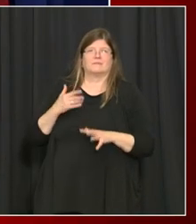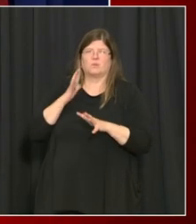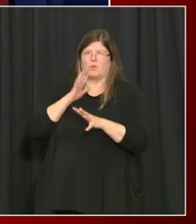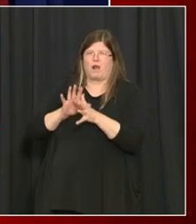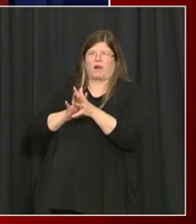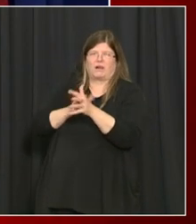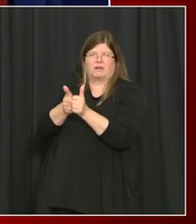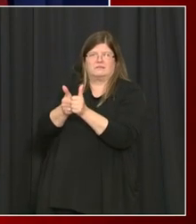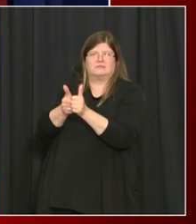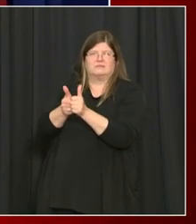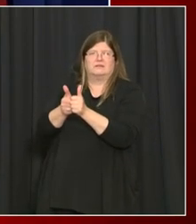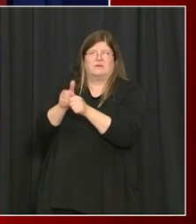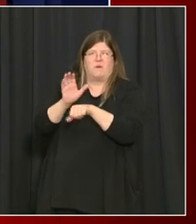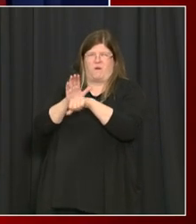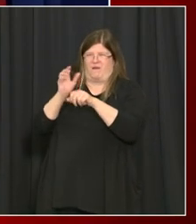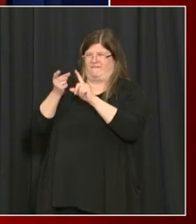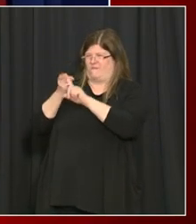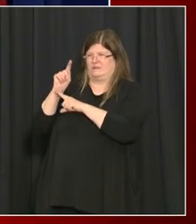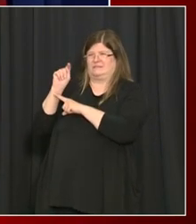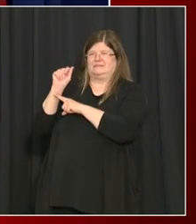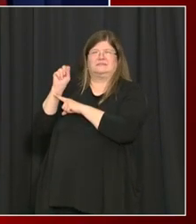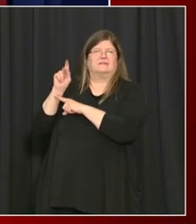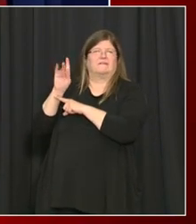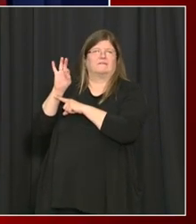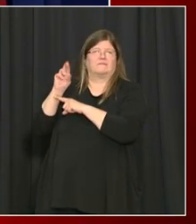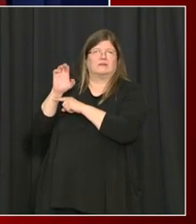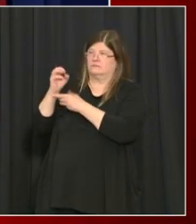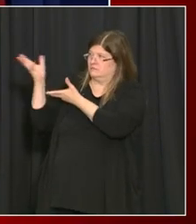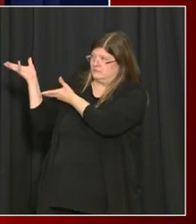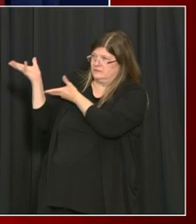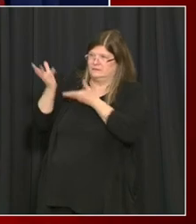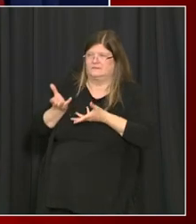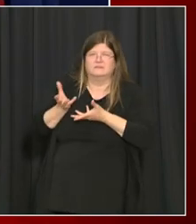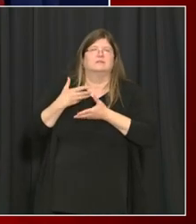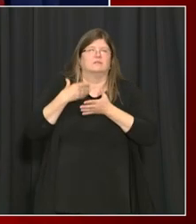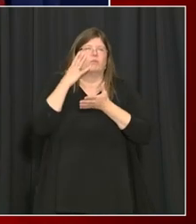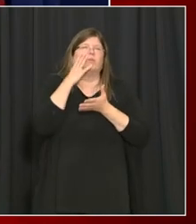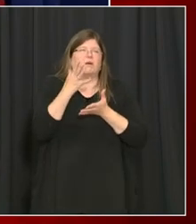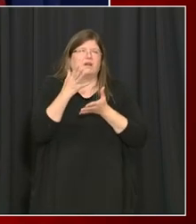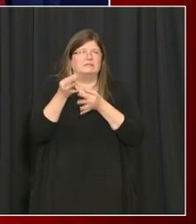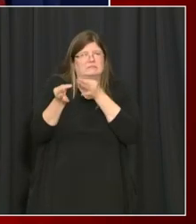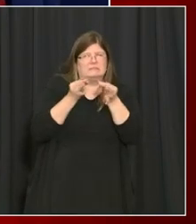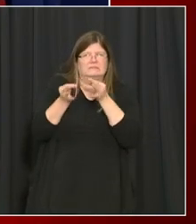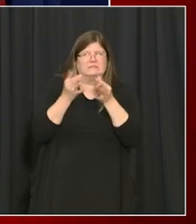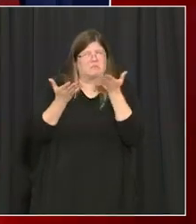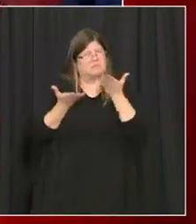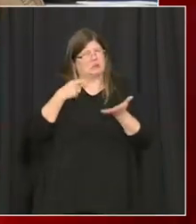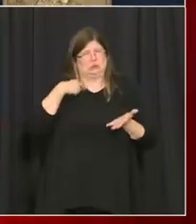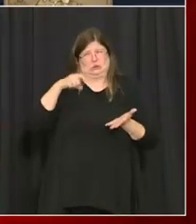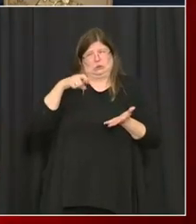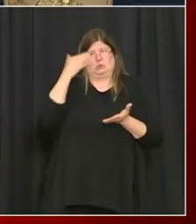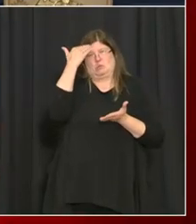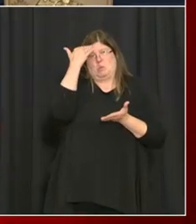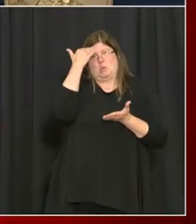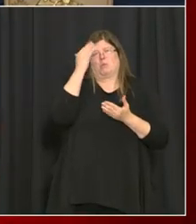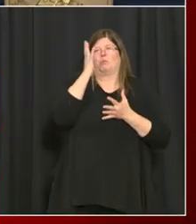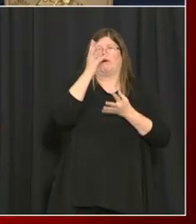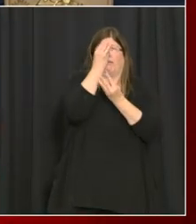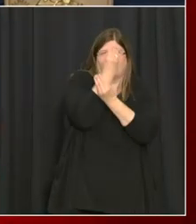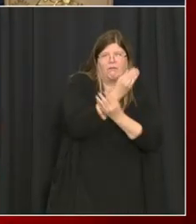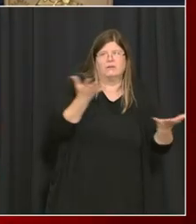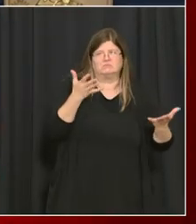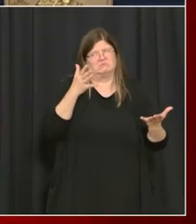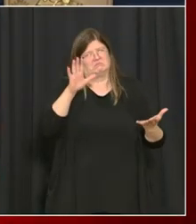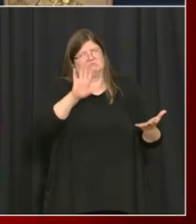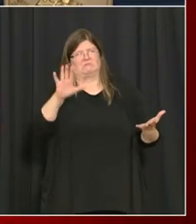thinking, certainly, and I expect by Friday we should have a little bit more definition